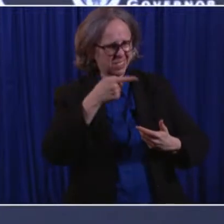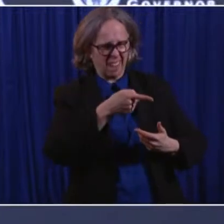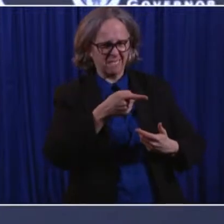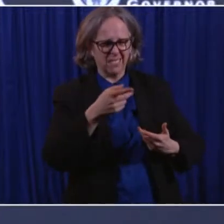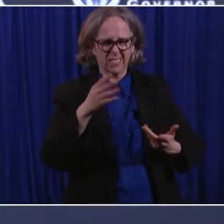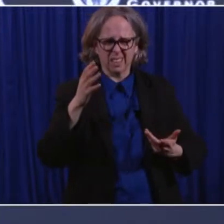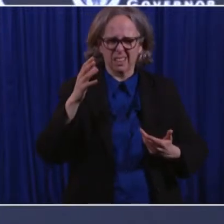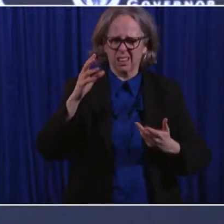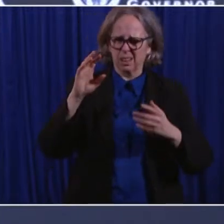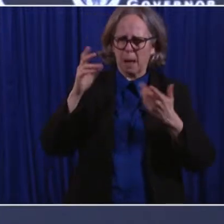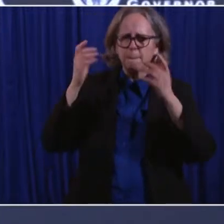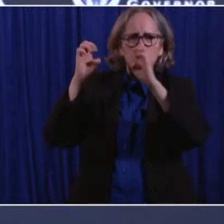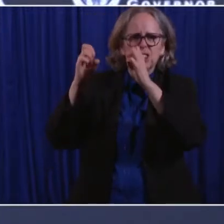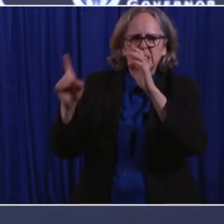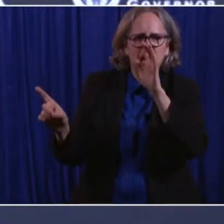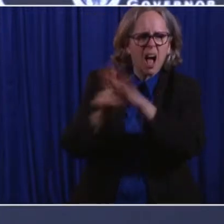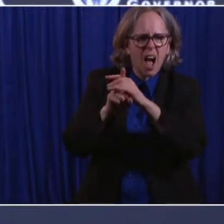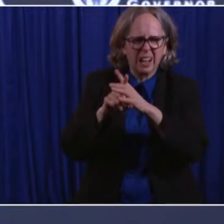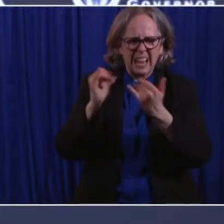be quarantined.